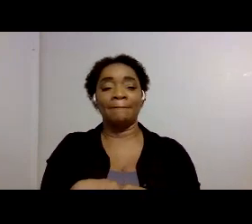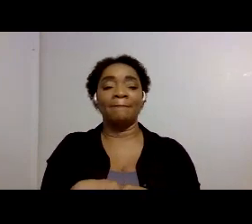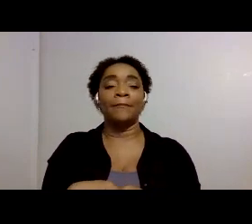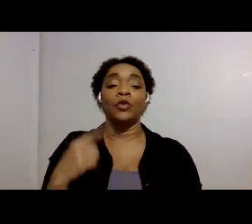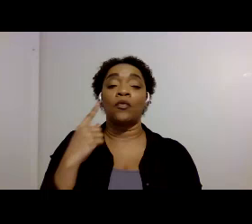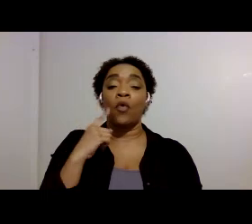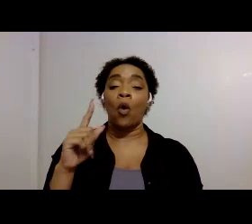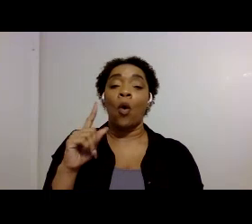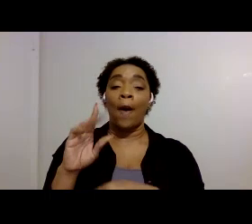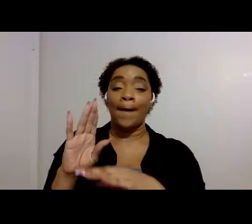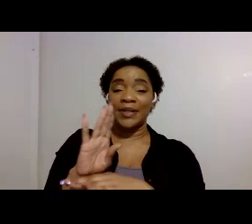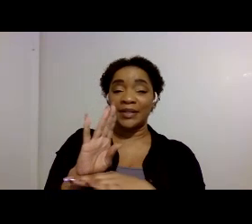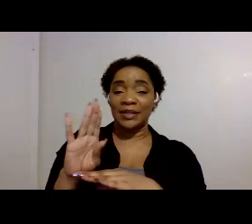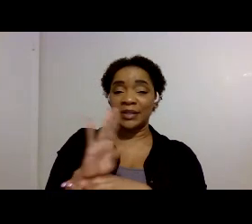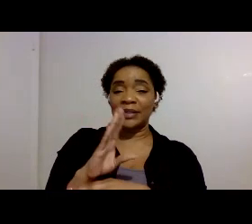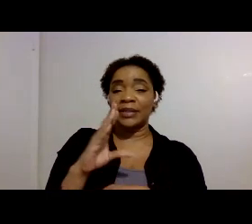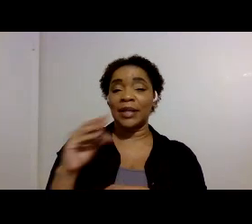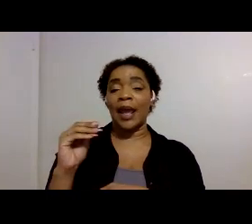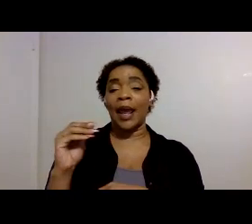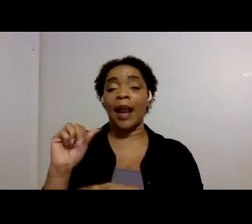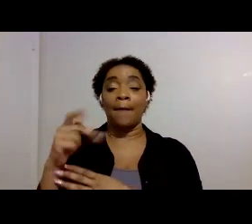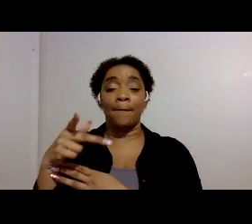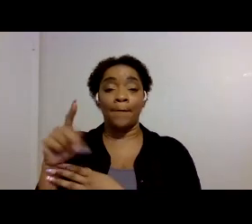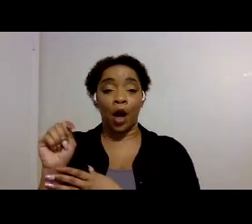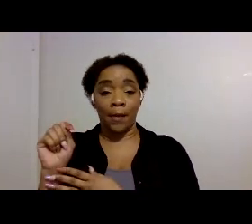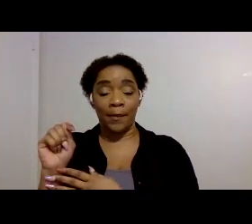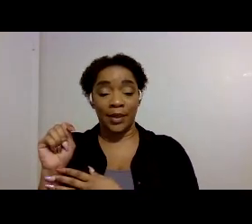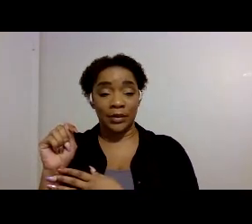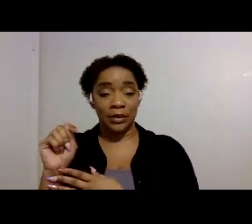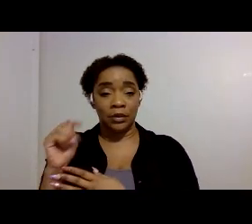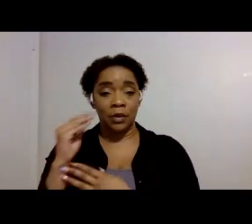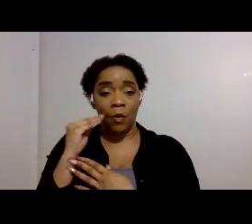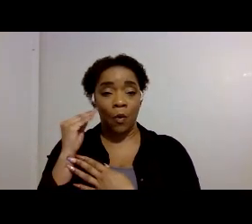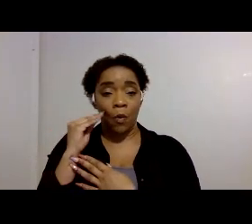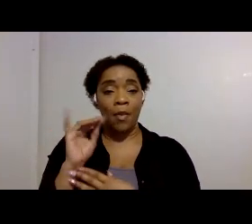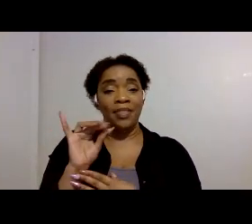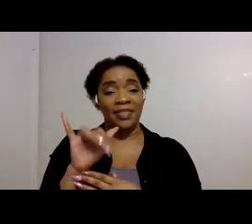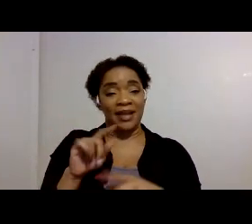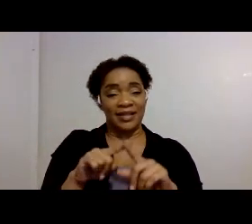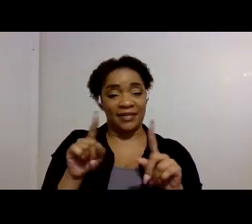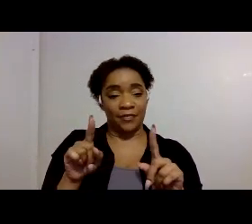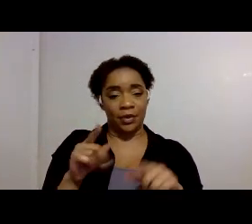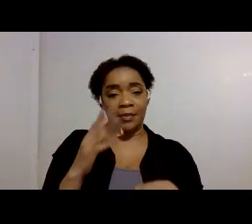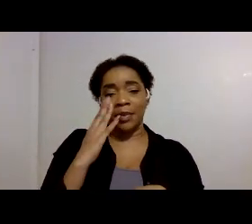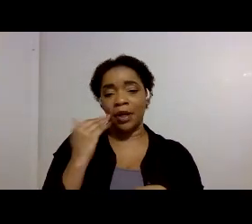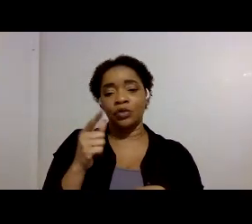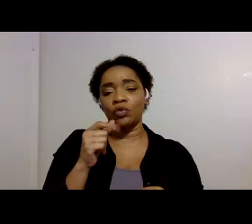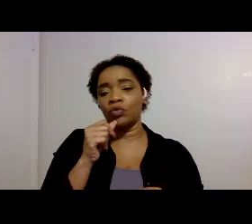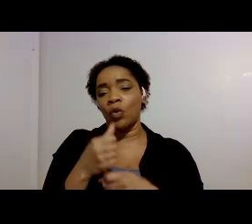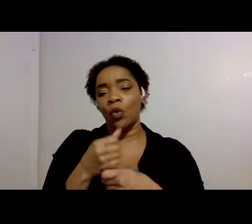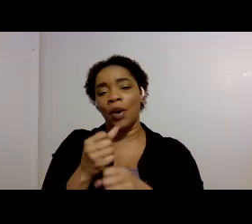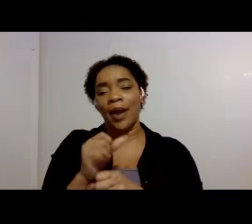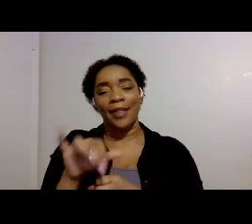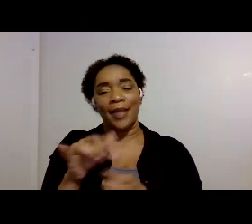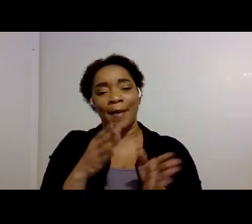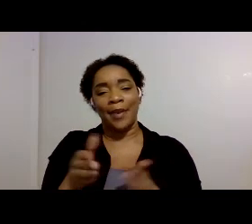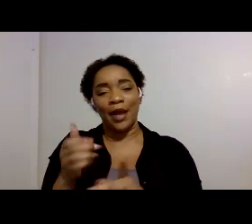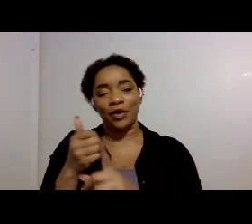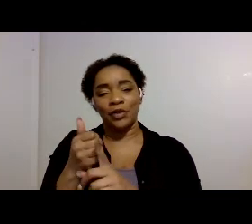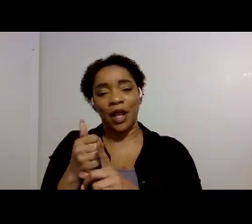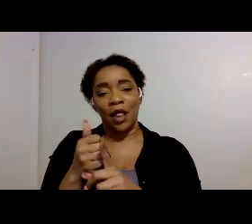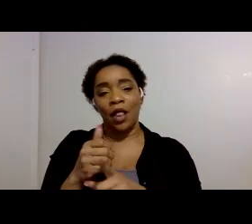slight difference because you wouldn't actually create your plan yourself. The Fire Marshal Division works